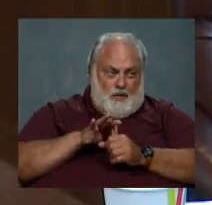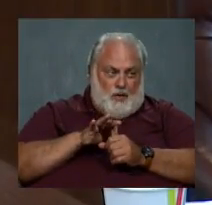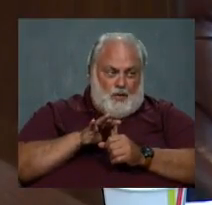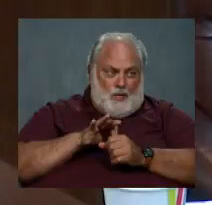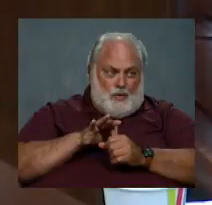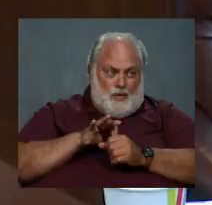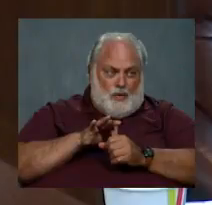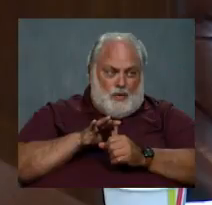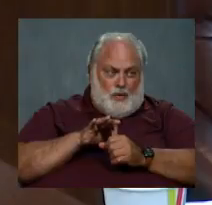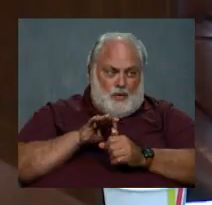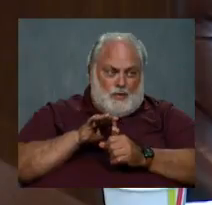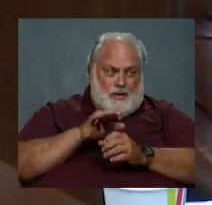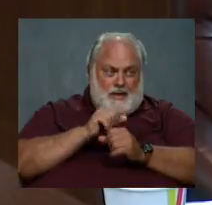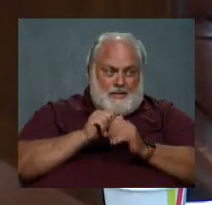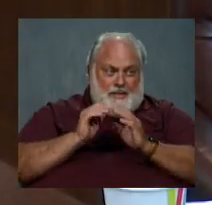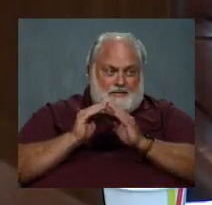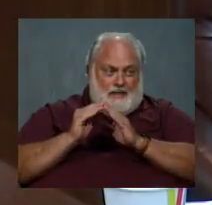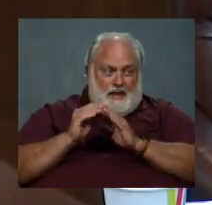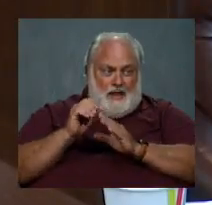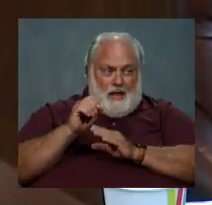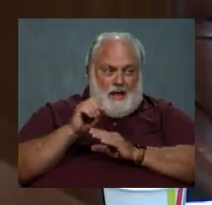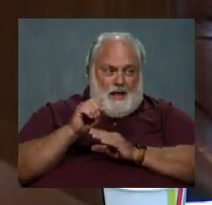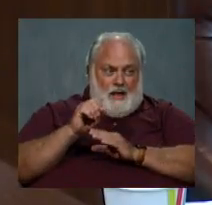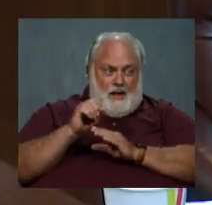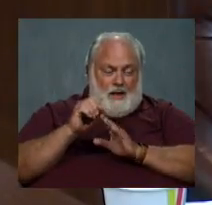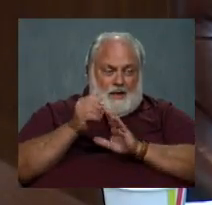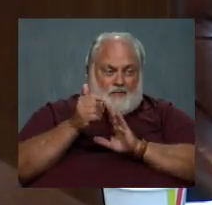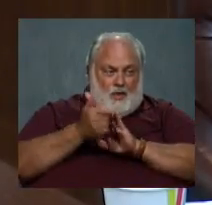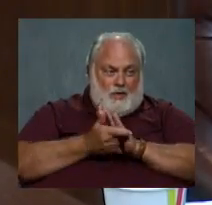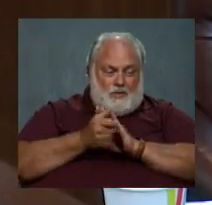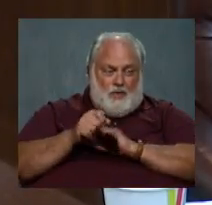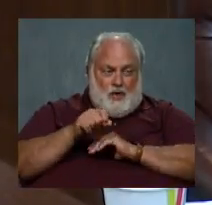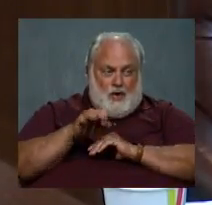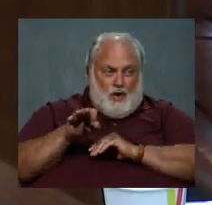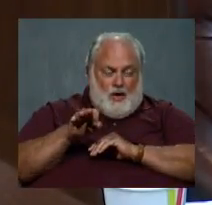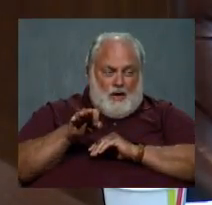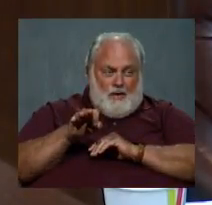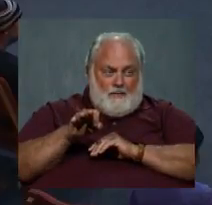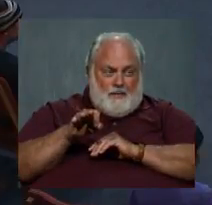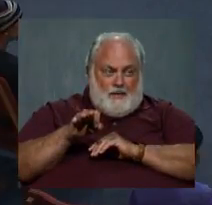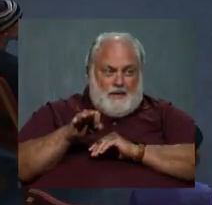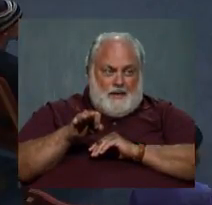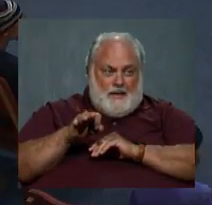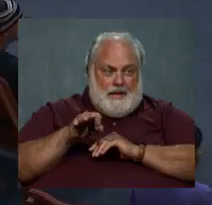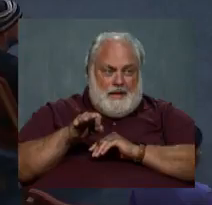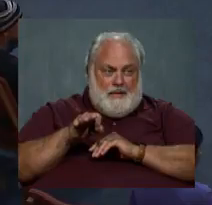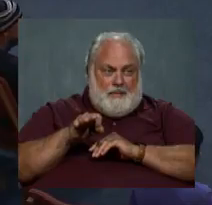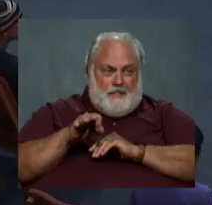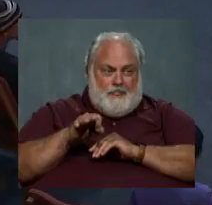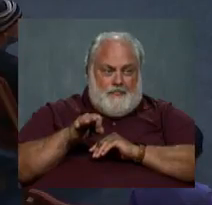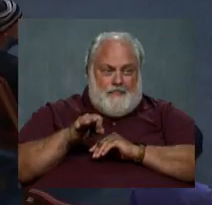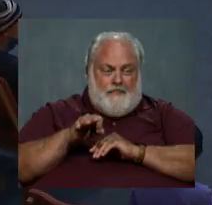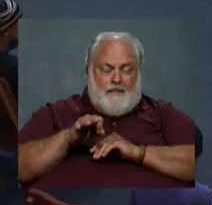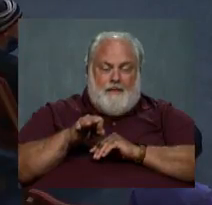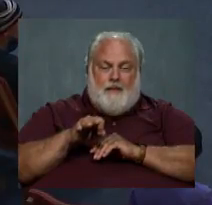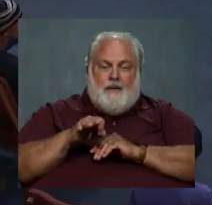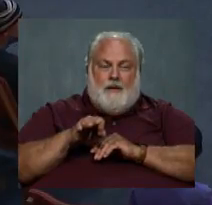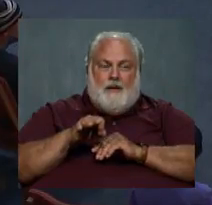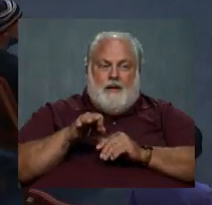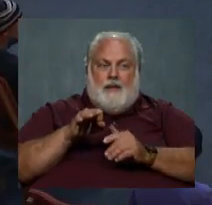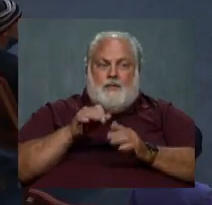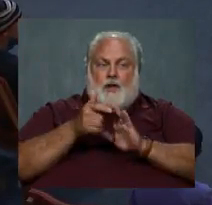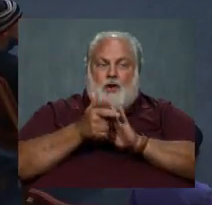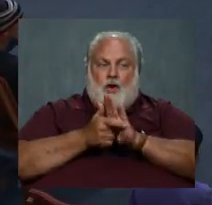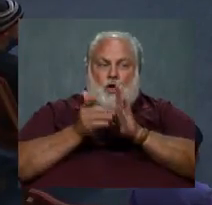take the ordinance off? I think it expires by virtue of the 45 days. Is that